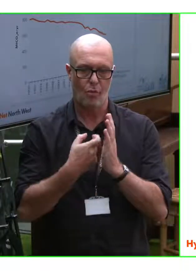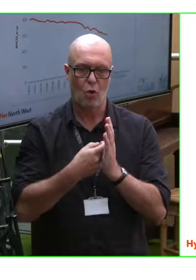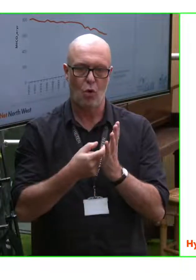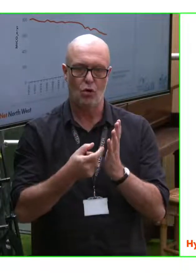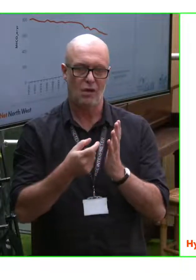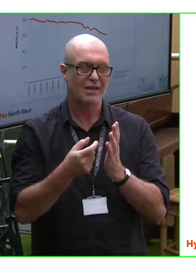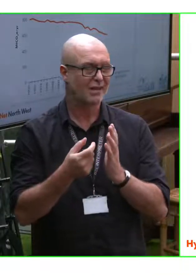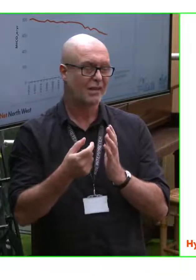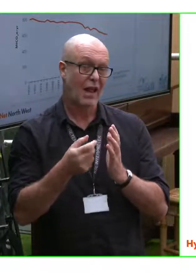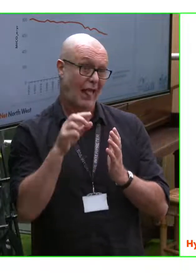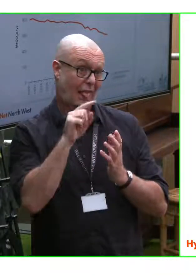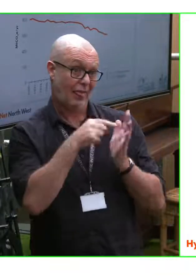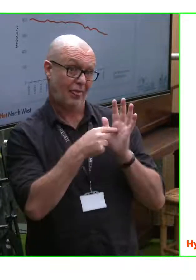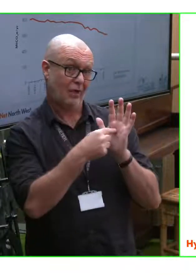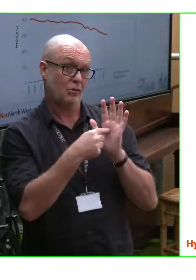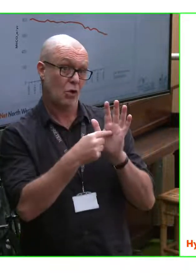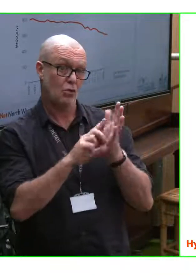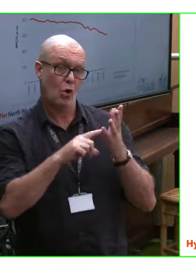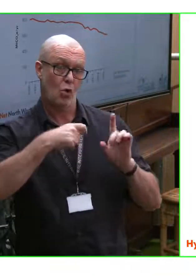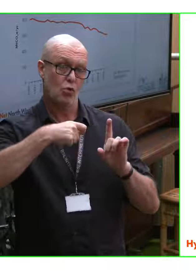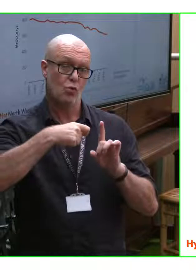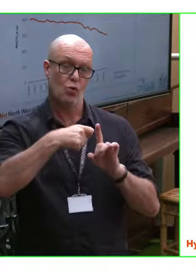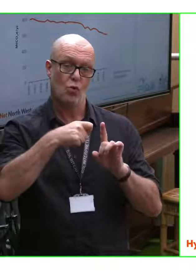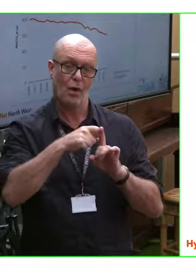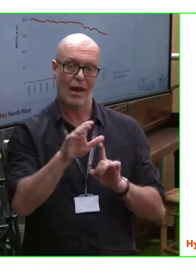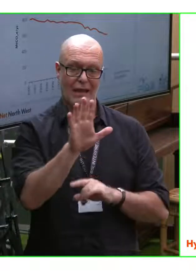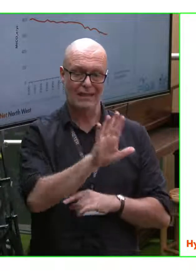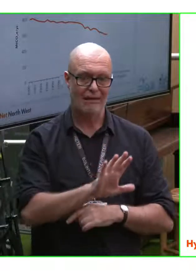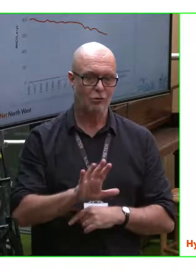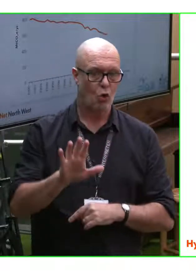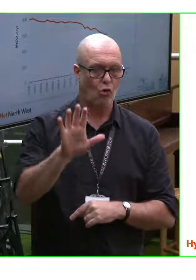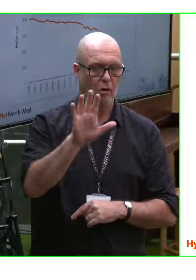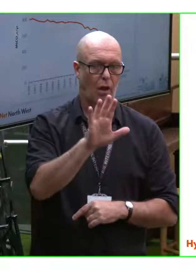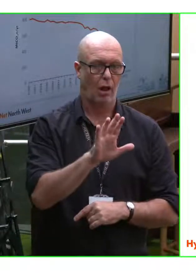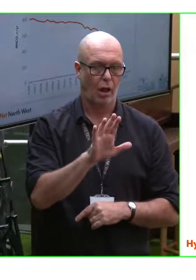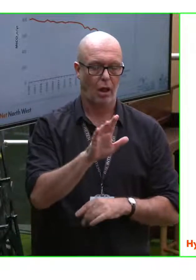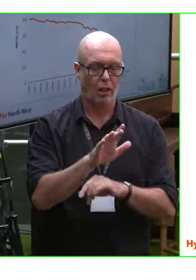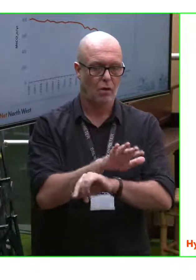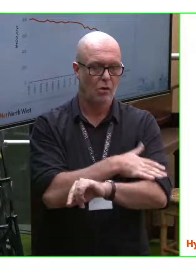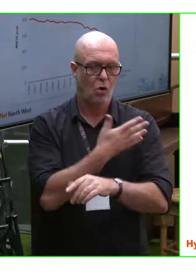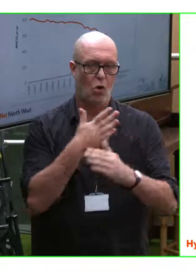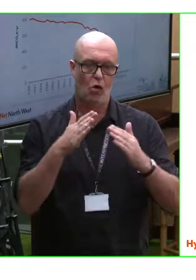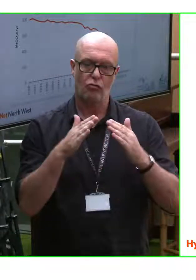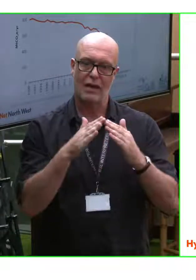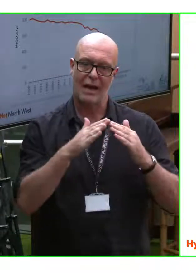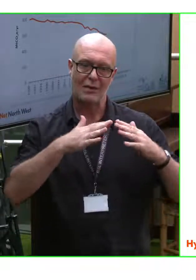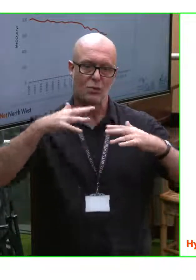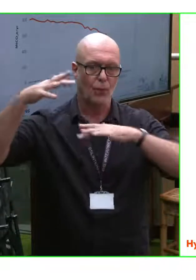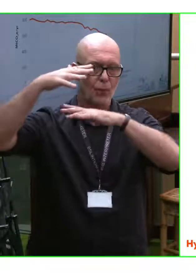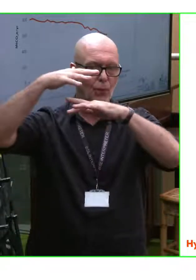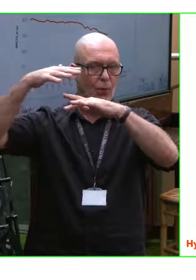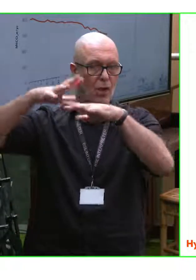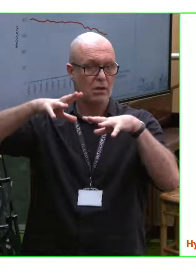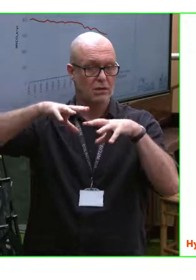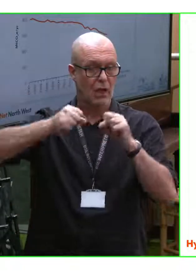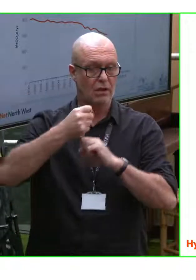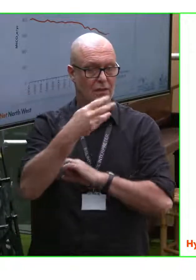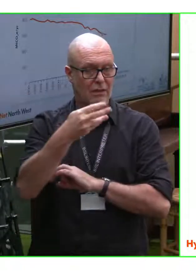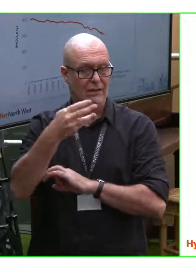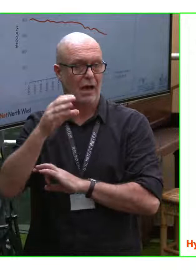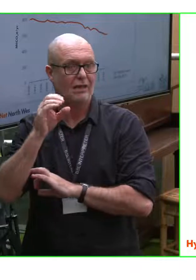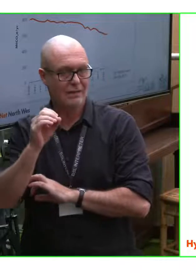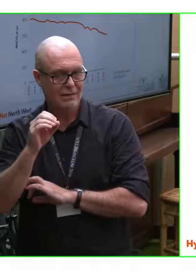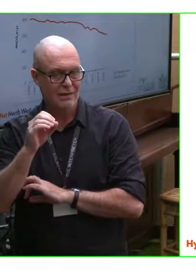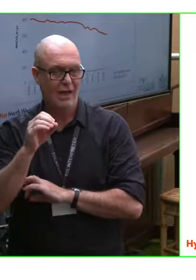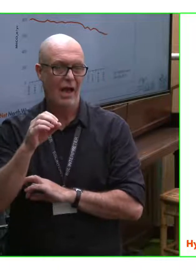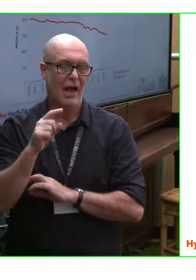back. It shows our UK territorial greenhouse gas emissions, and it starts back in 1990 at